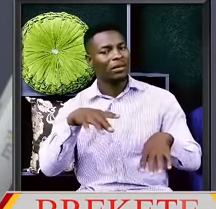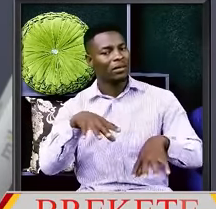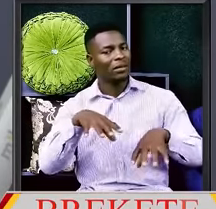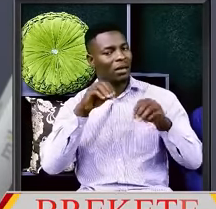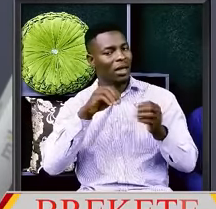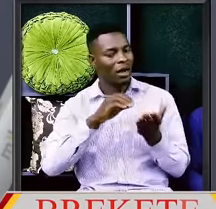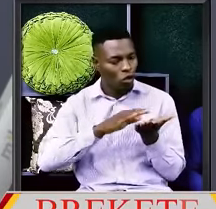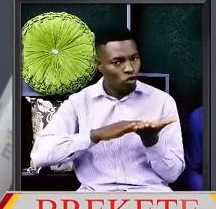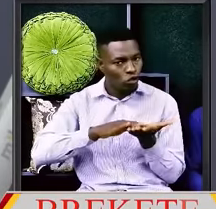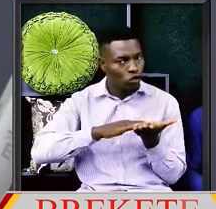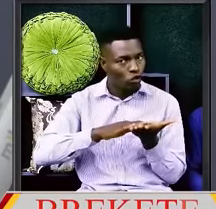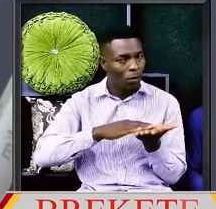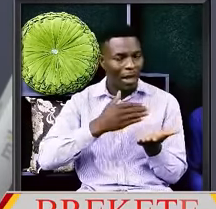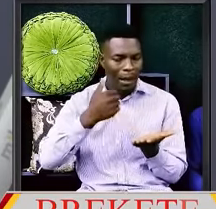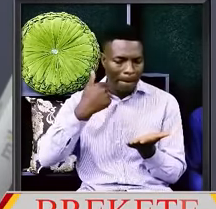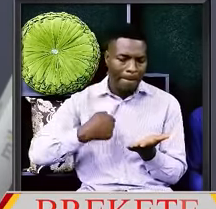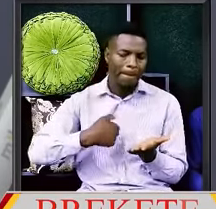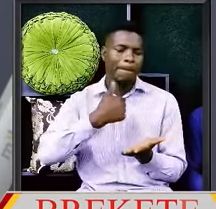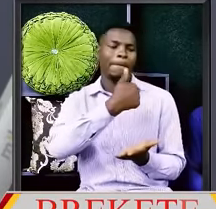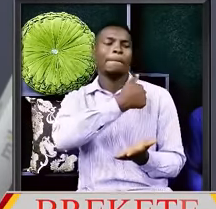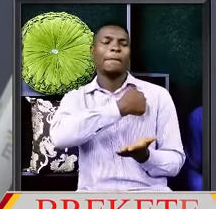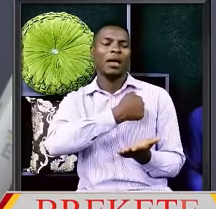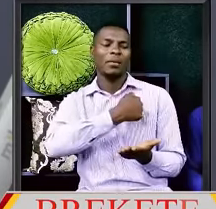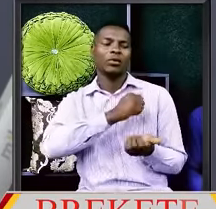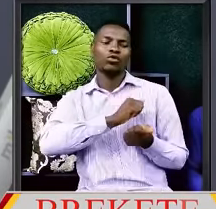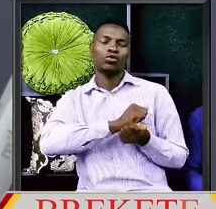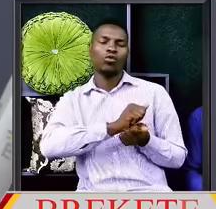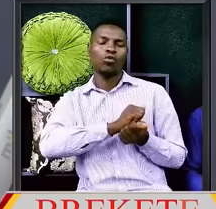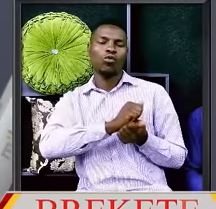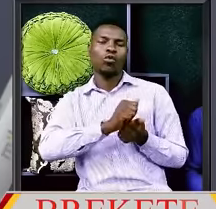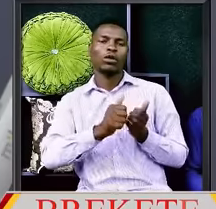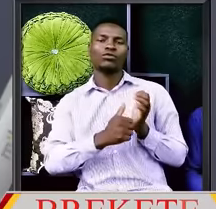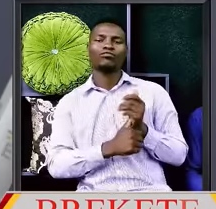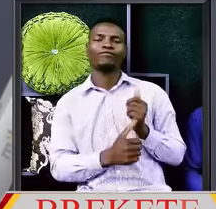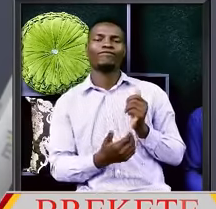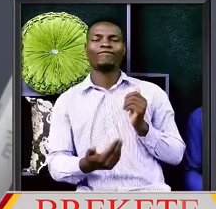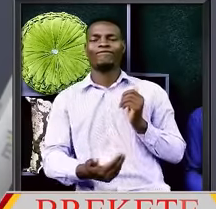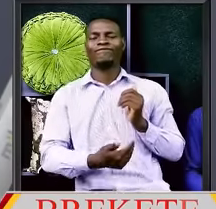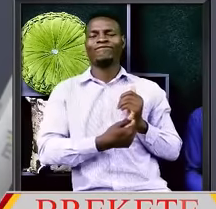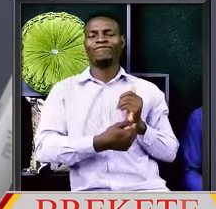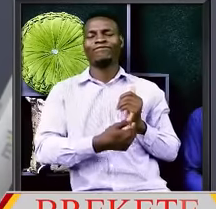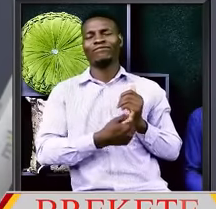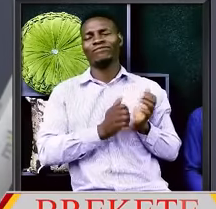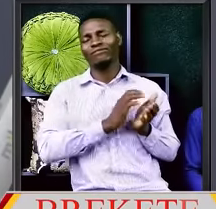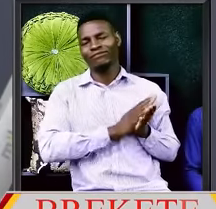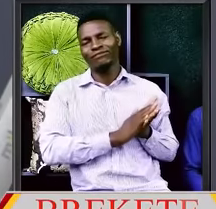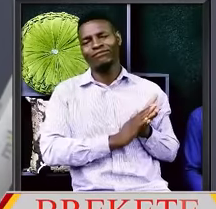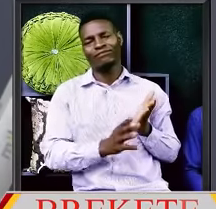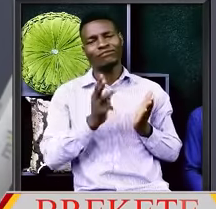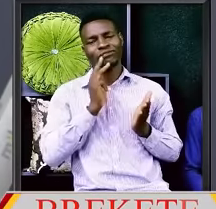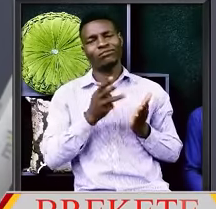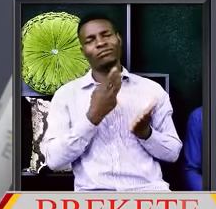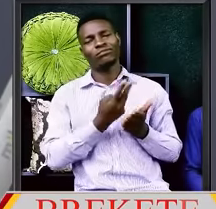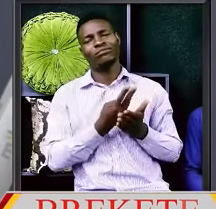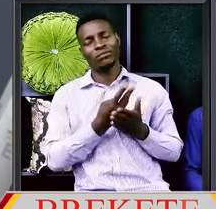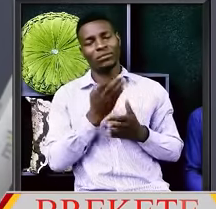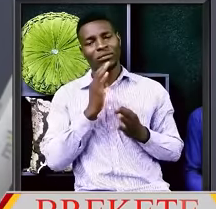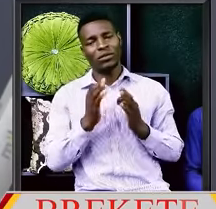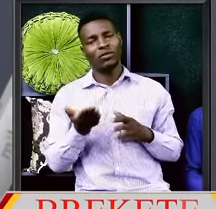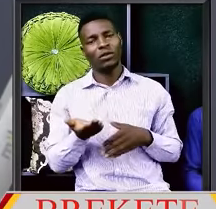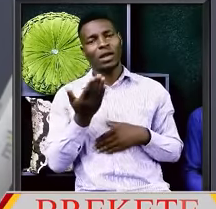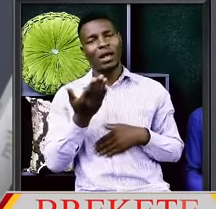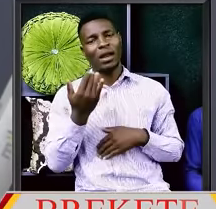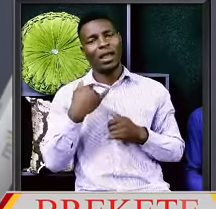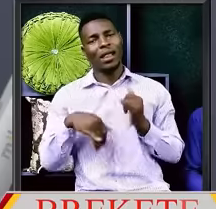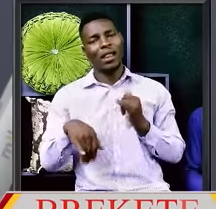soap and perfume washing anus well with hot water. Yes, sir. If you carry this last finger where it